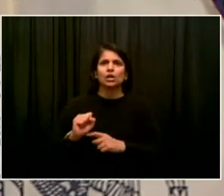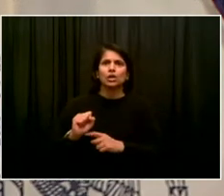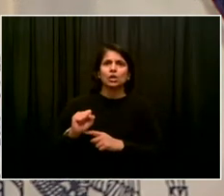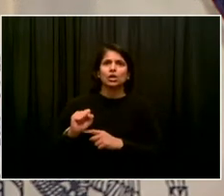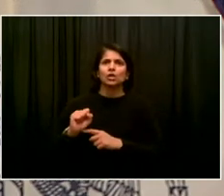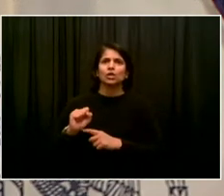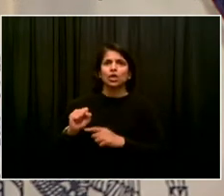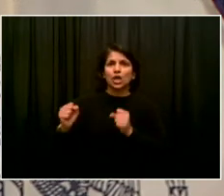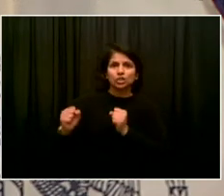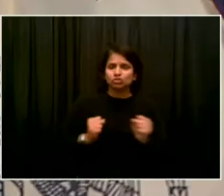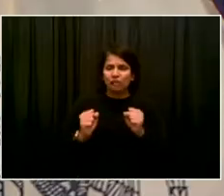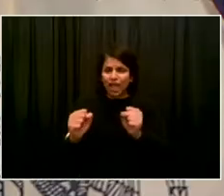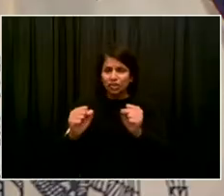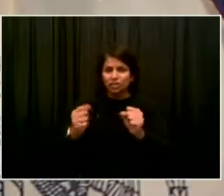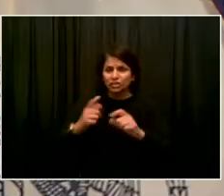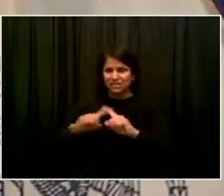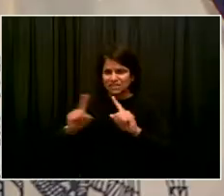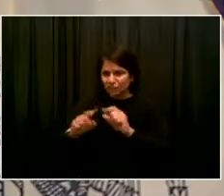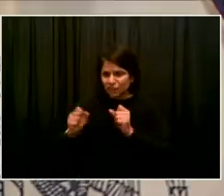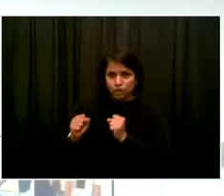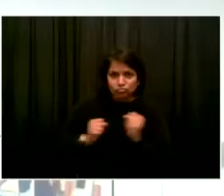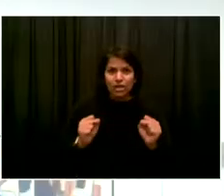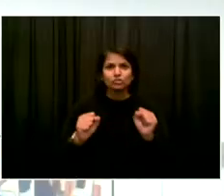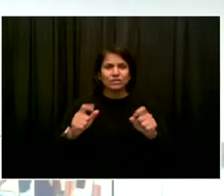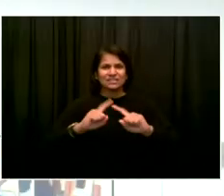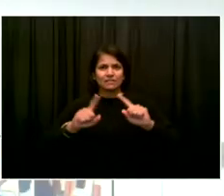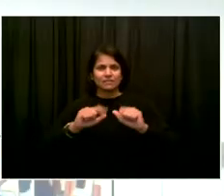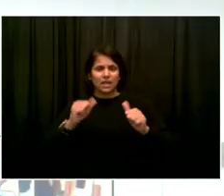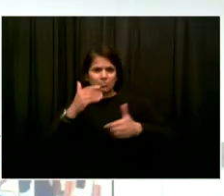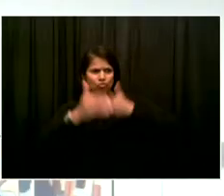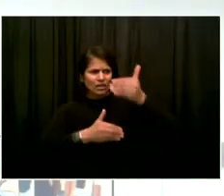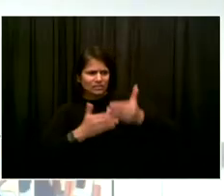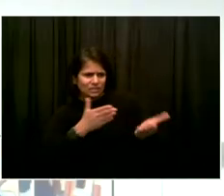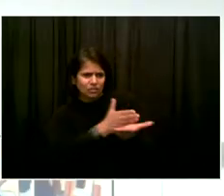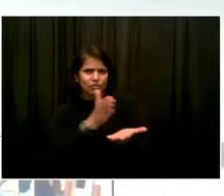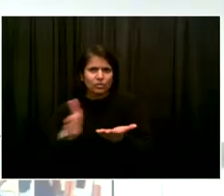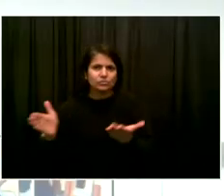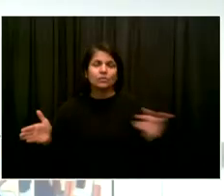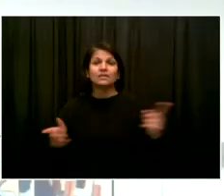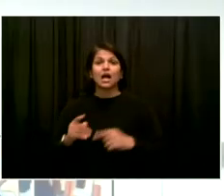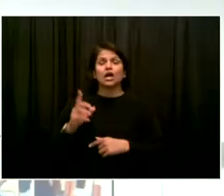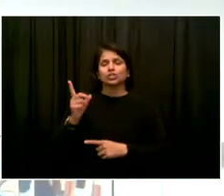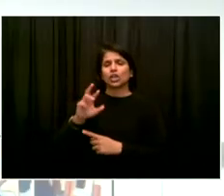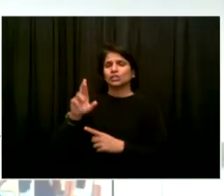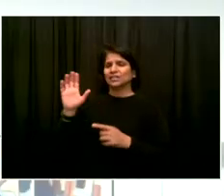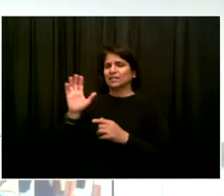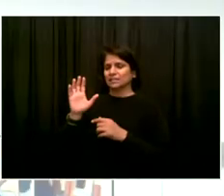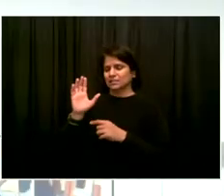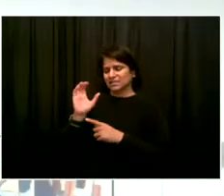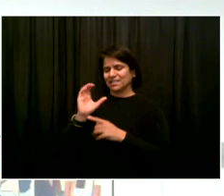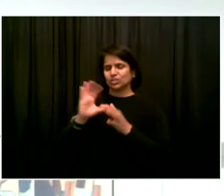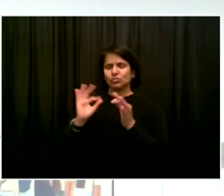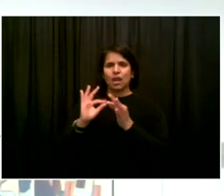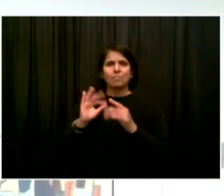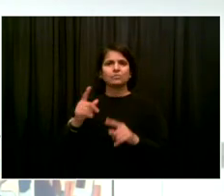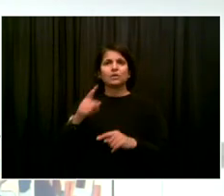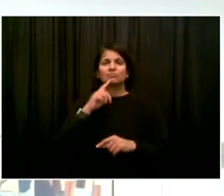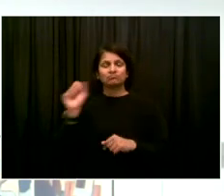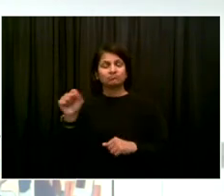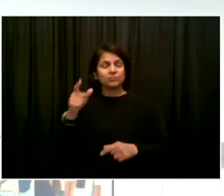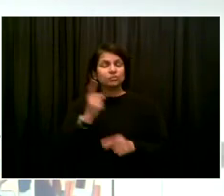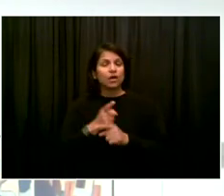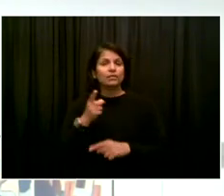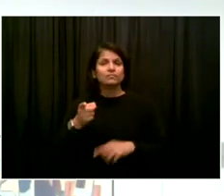Dr. Choksi, you want to add? Yes, that's exactly right, sir. And Steve, I would say that the characterization of